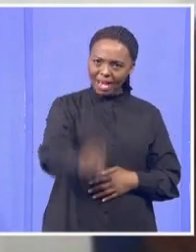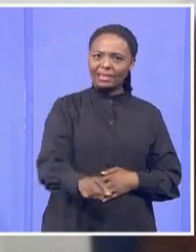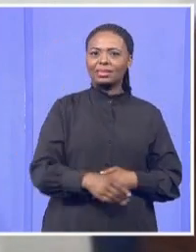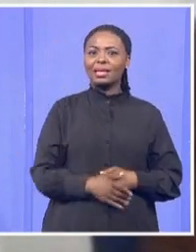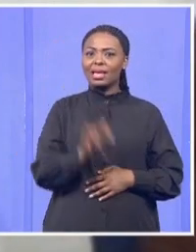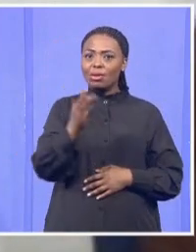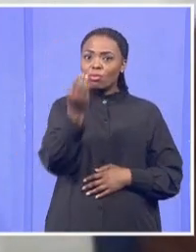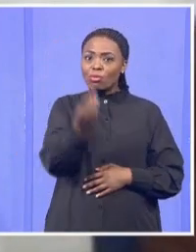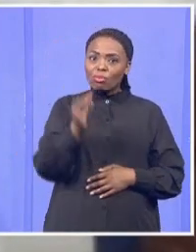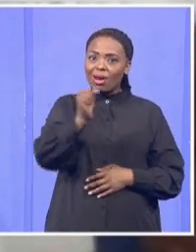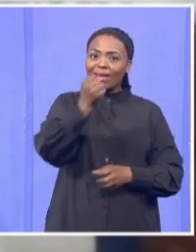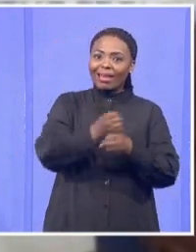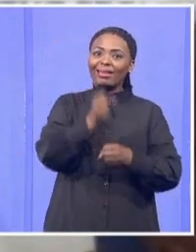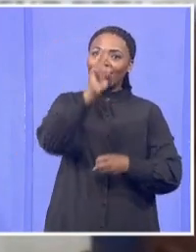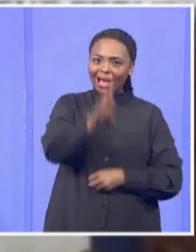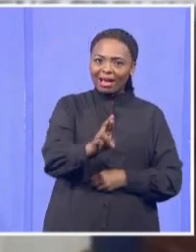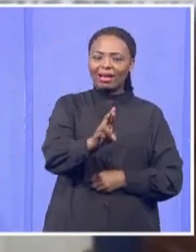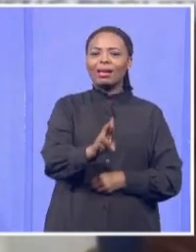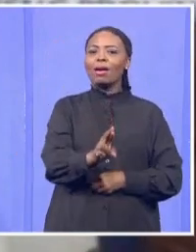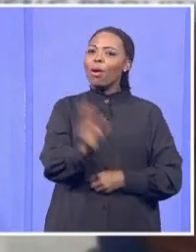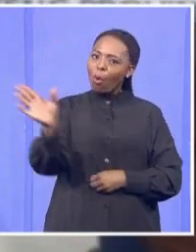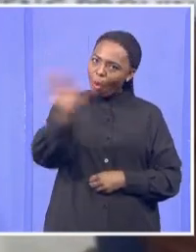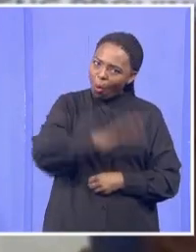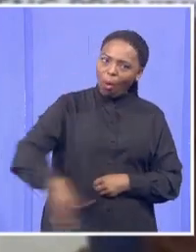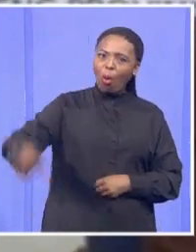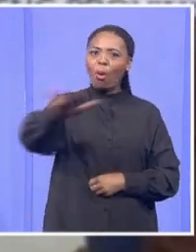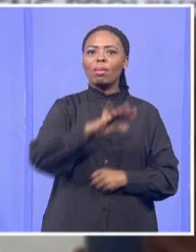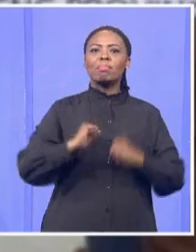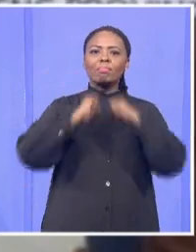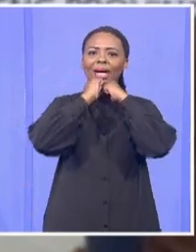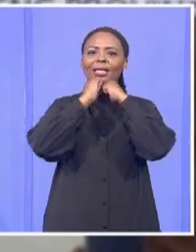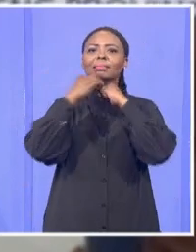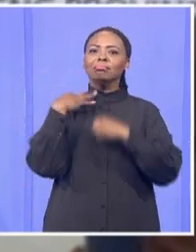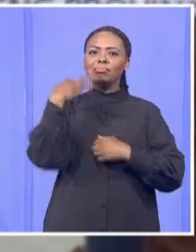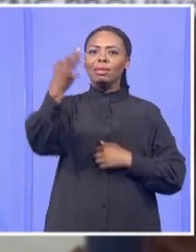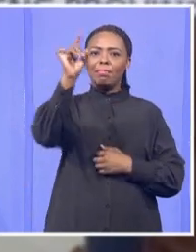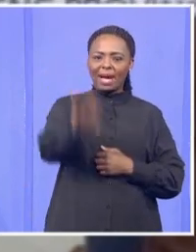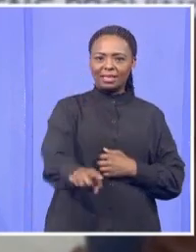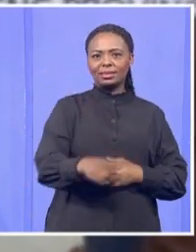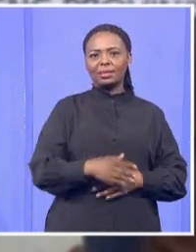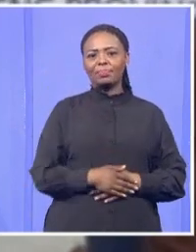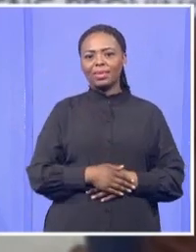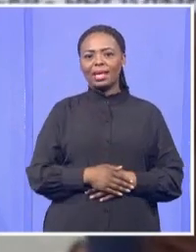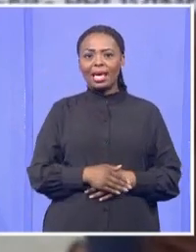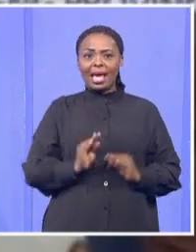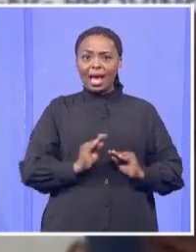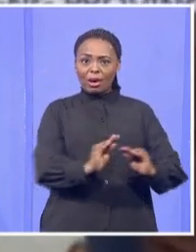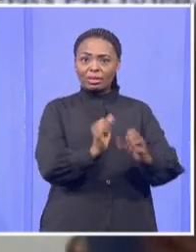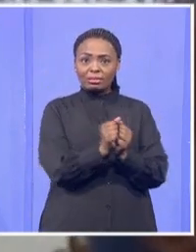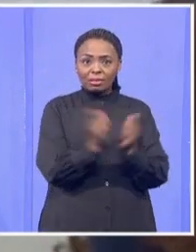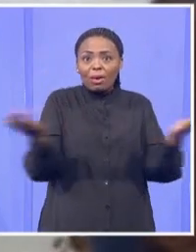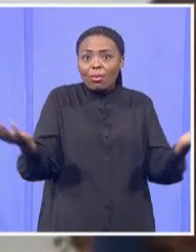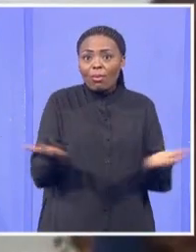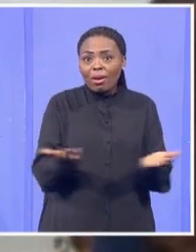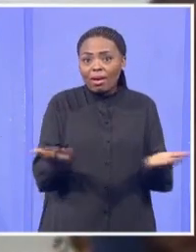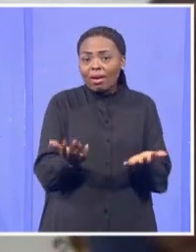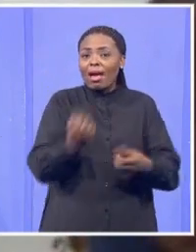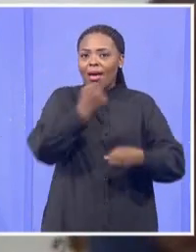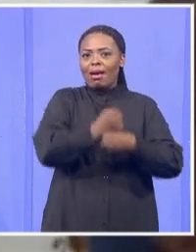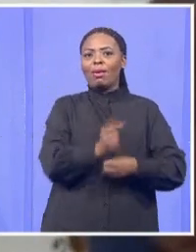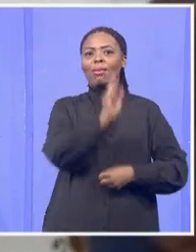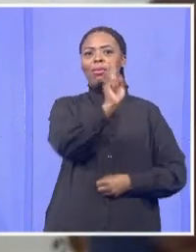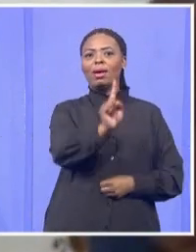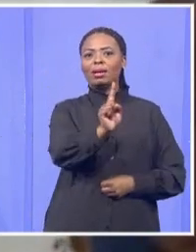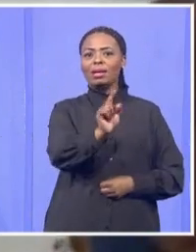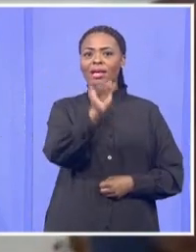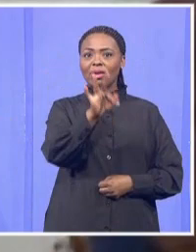apply. But also, what about the parent that does not afford to take their children to school? Education started grade 1. So those that can't